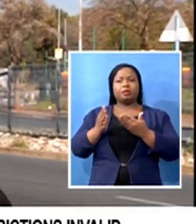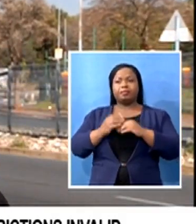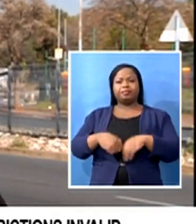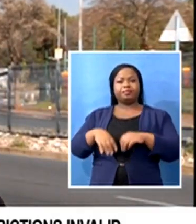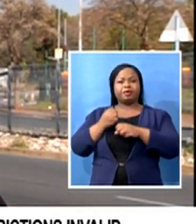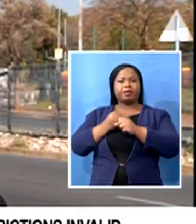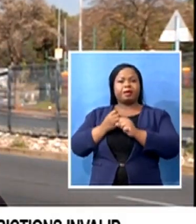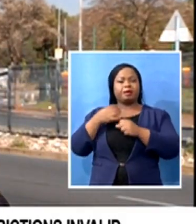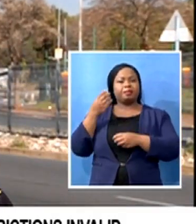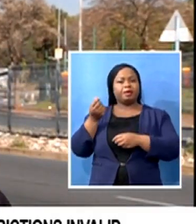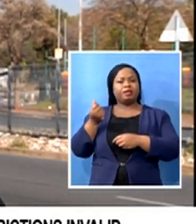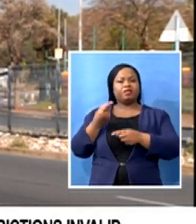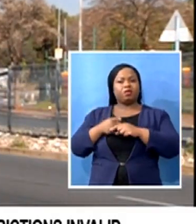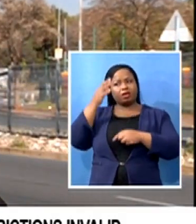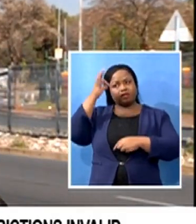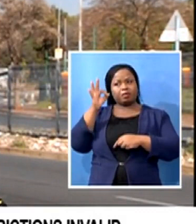closed.